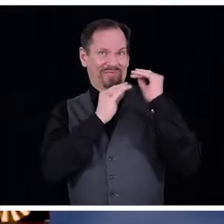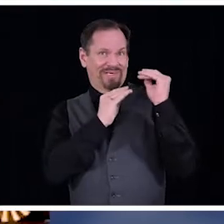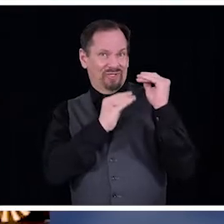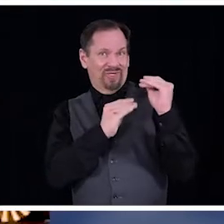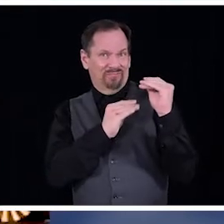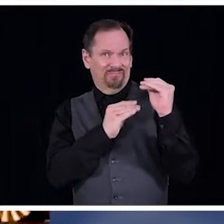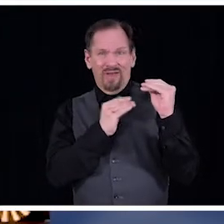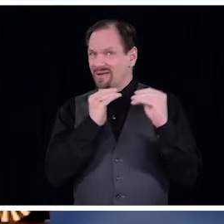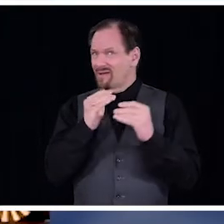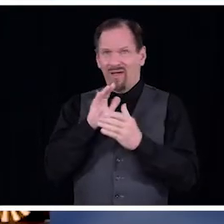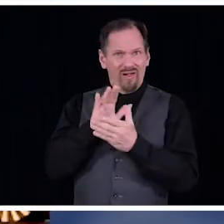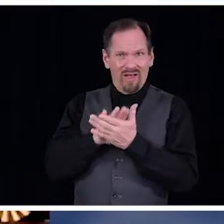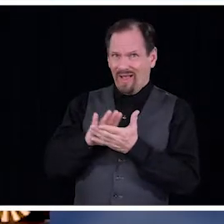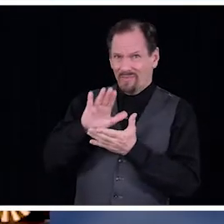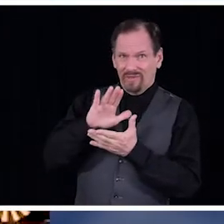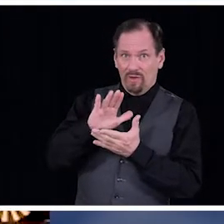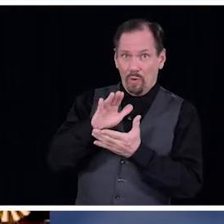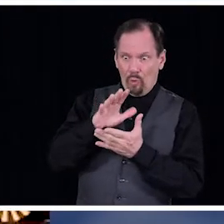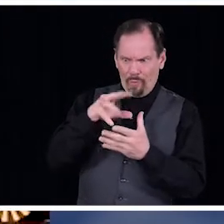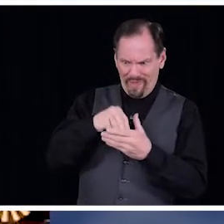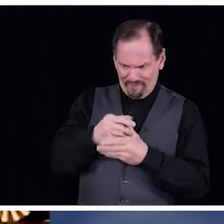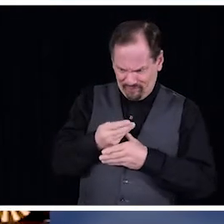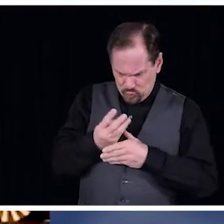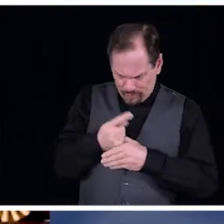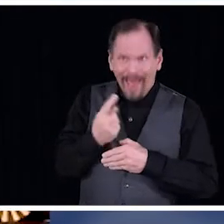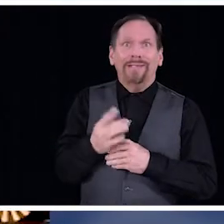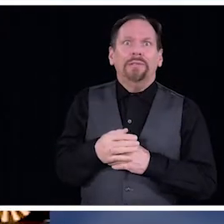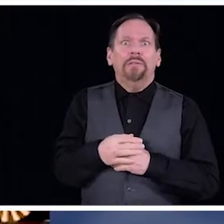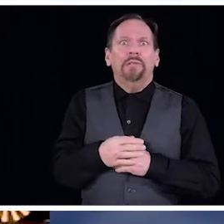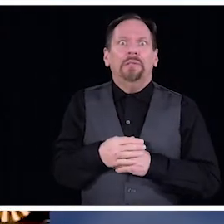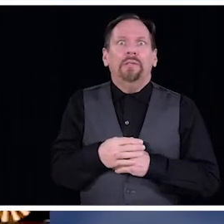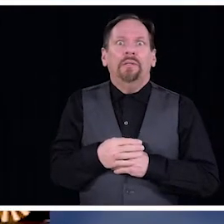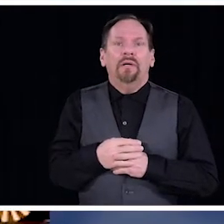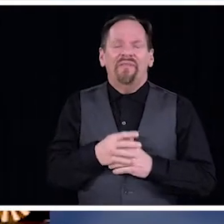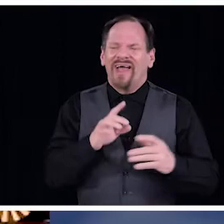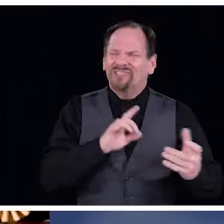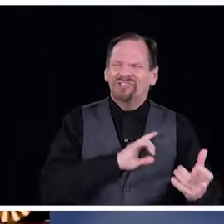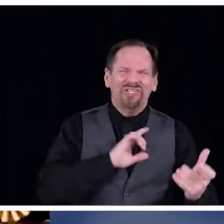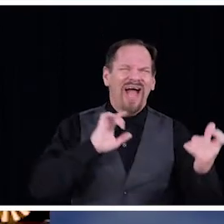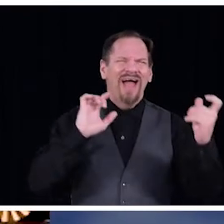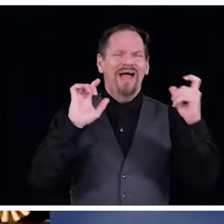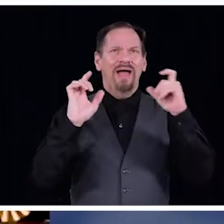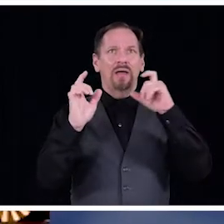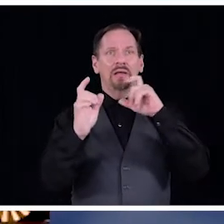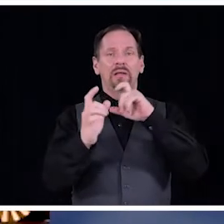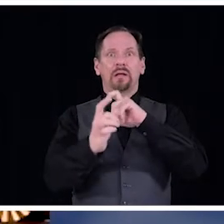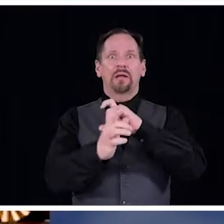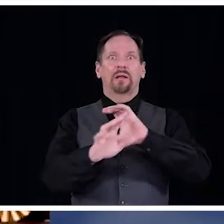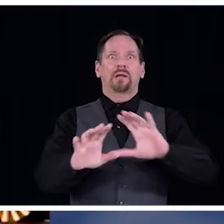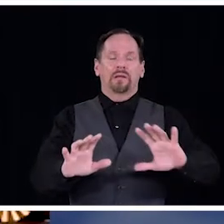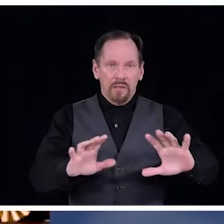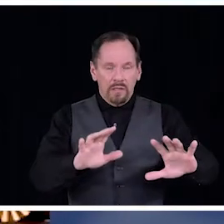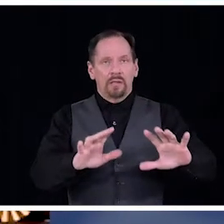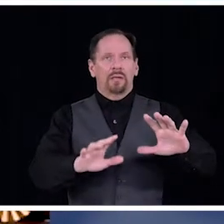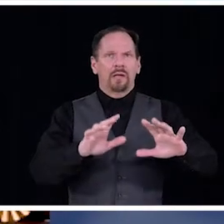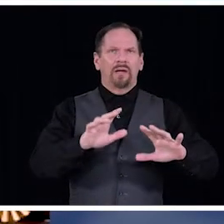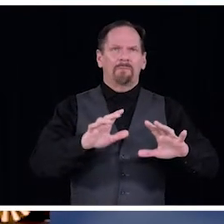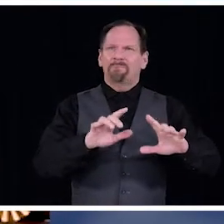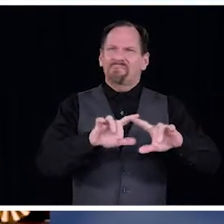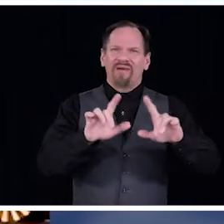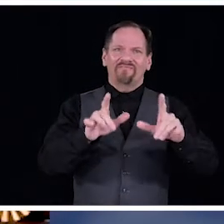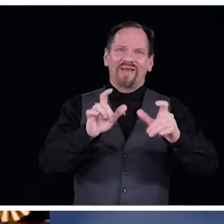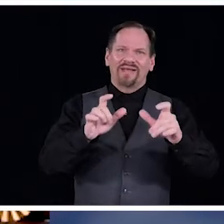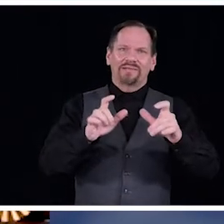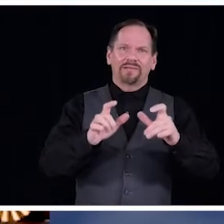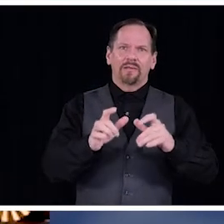everyone in a matter of days. This amounted to a change in paradigm that was almost instantaneous. While we had